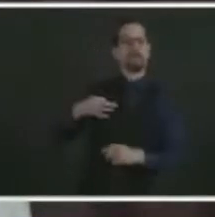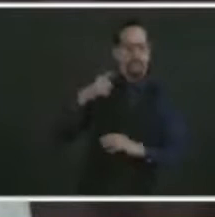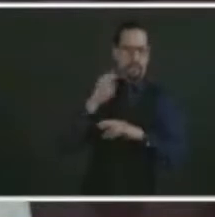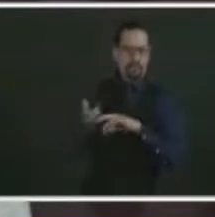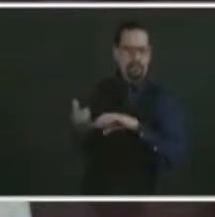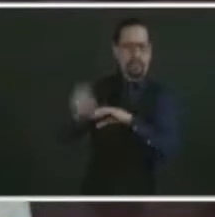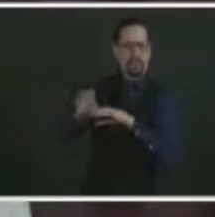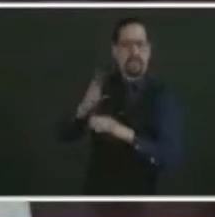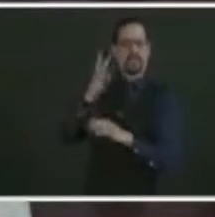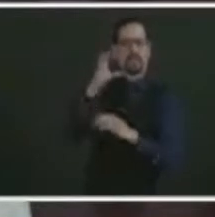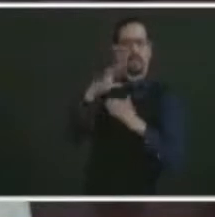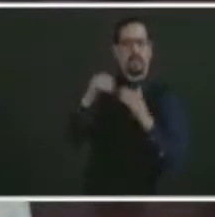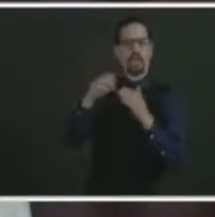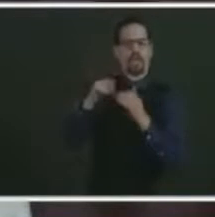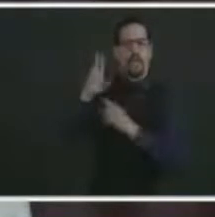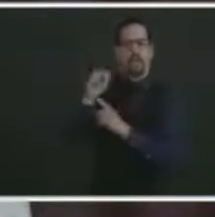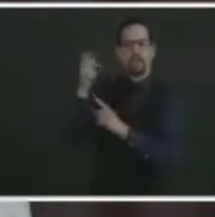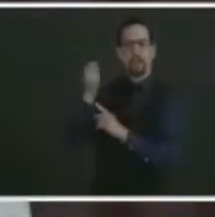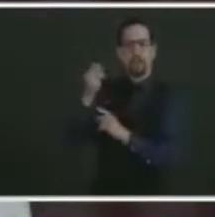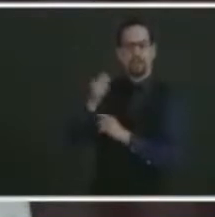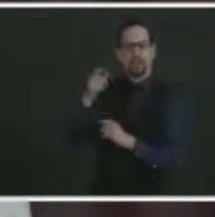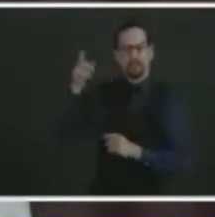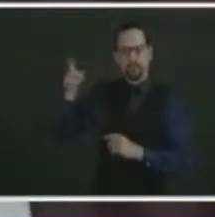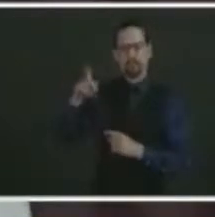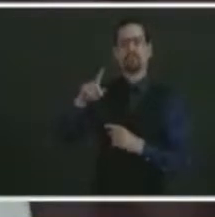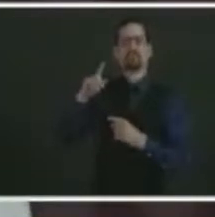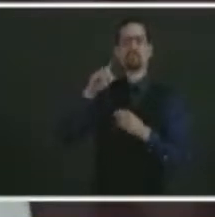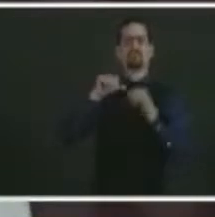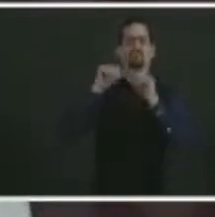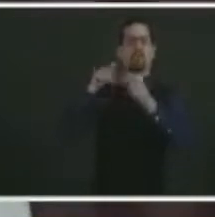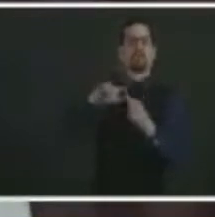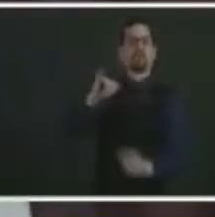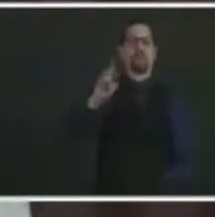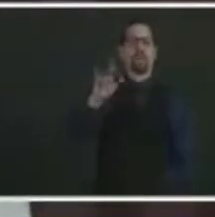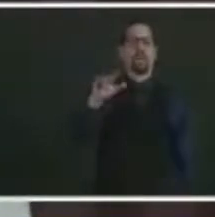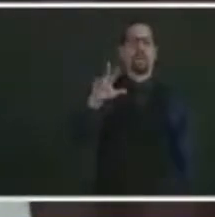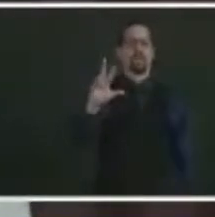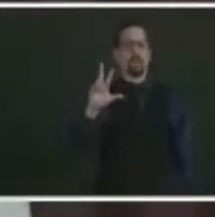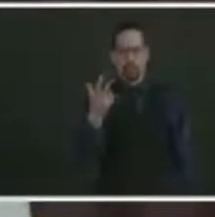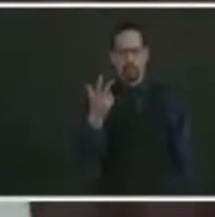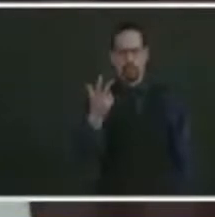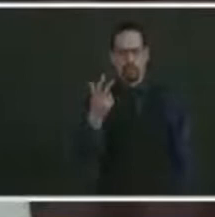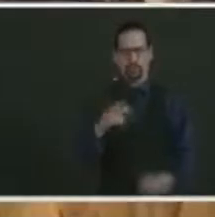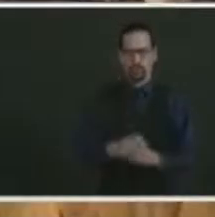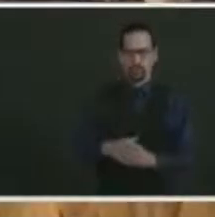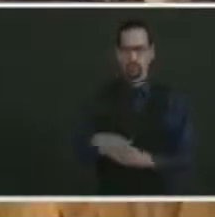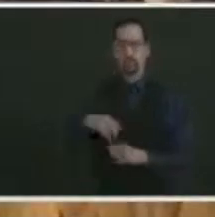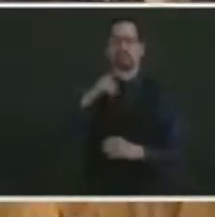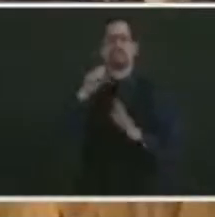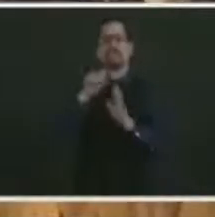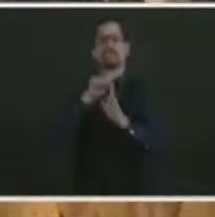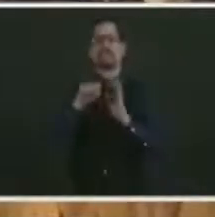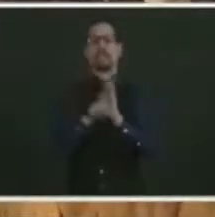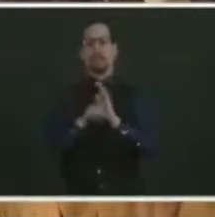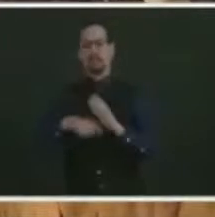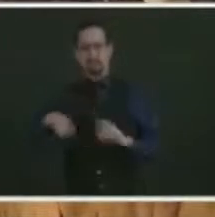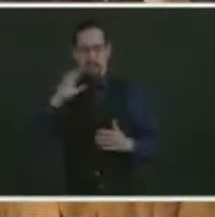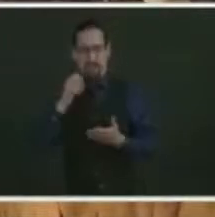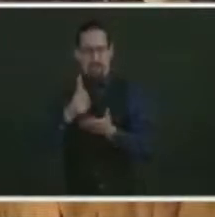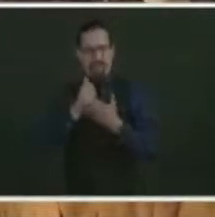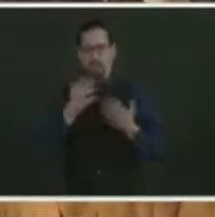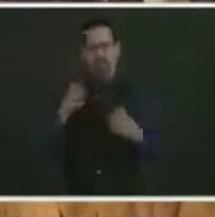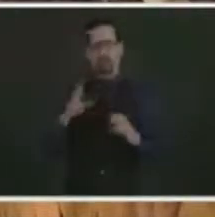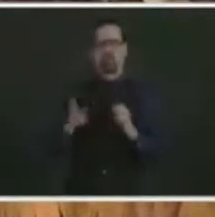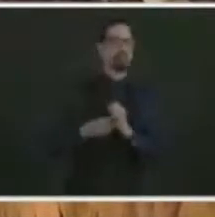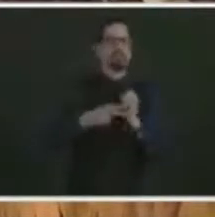Act through July 31st, and the state saves that 40% of their salary. So theoretically speaking, could some of these people make more